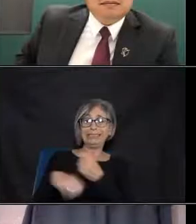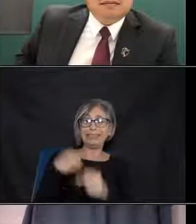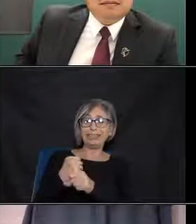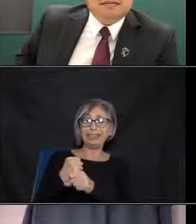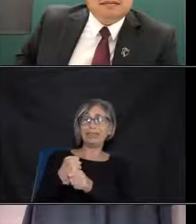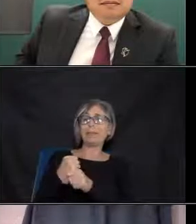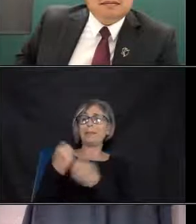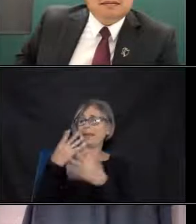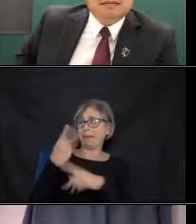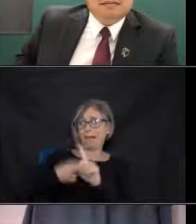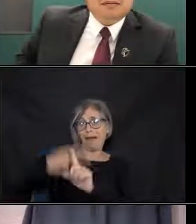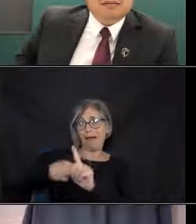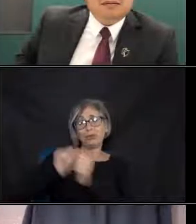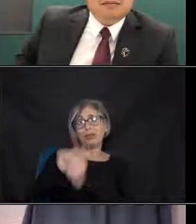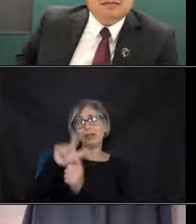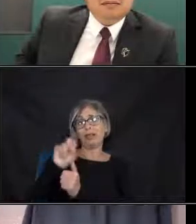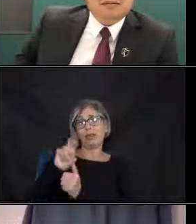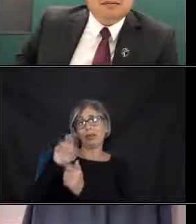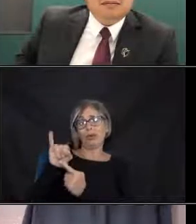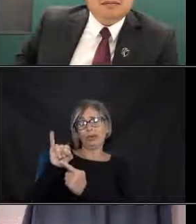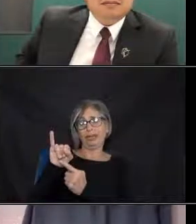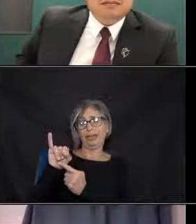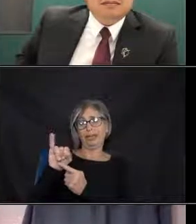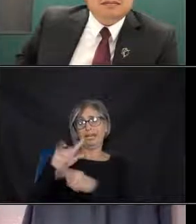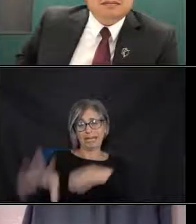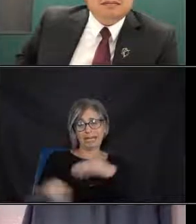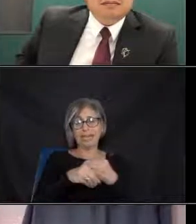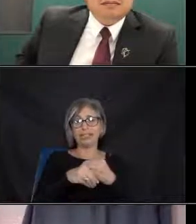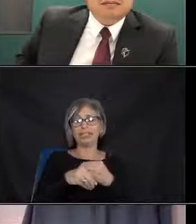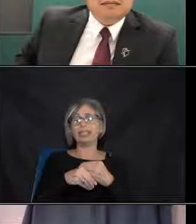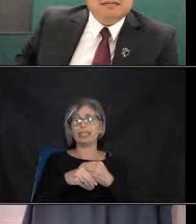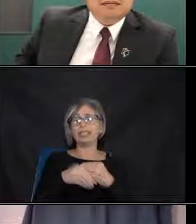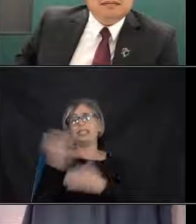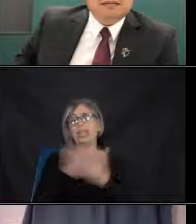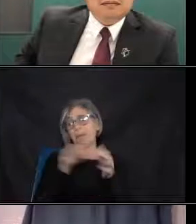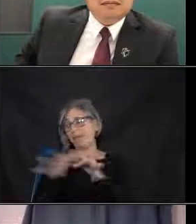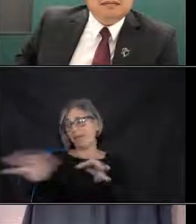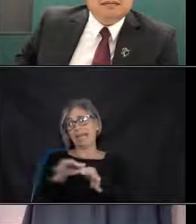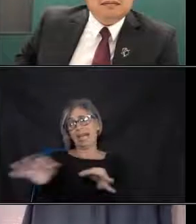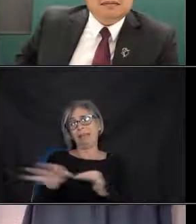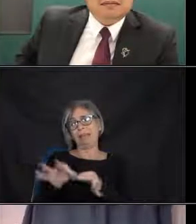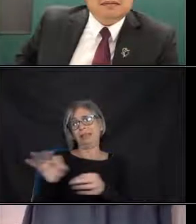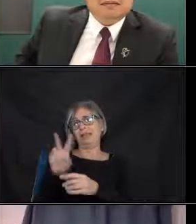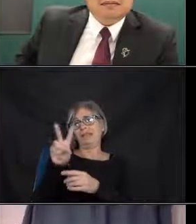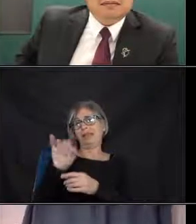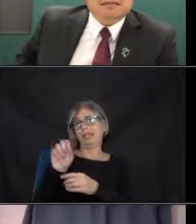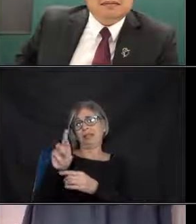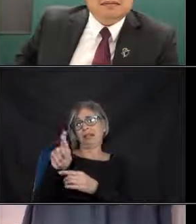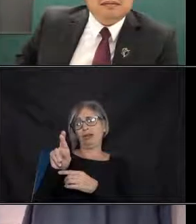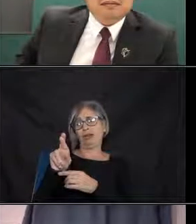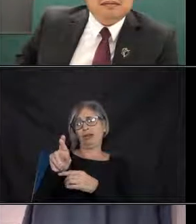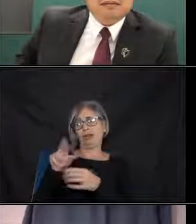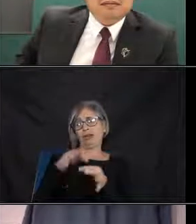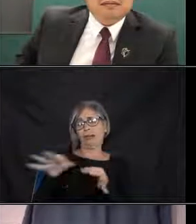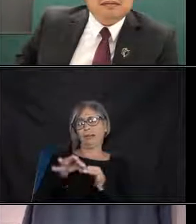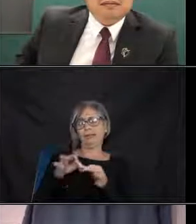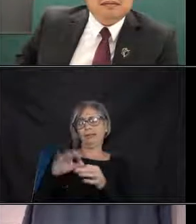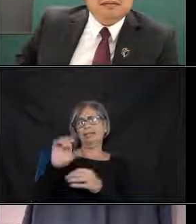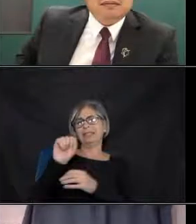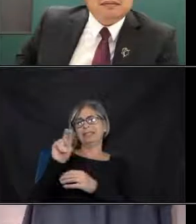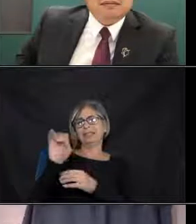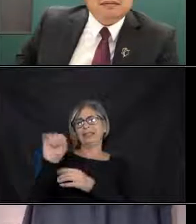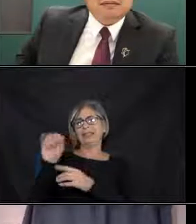few months with Lori. And in addition to, you know, some of the comments that Vice Mayor mentioned in terms of succession plans, that's something that